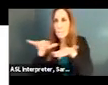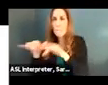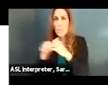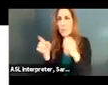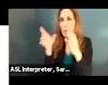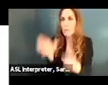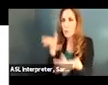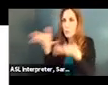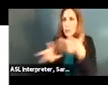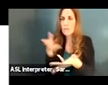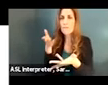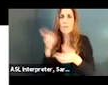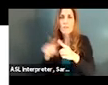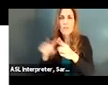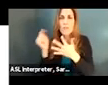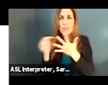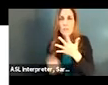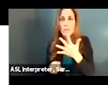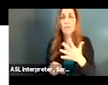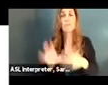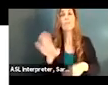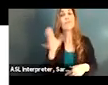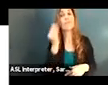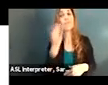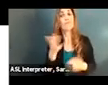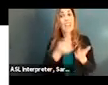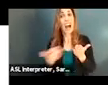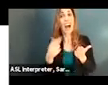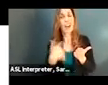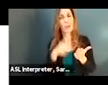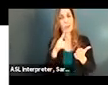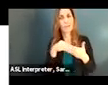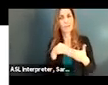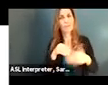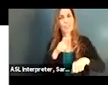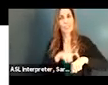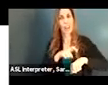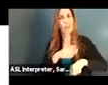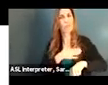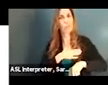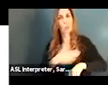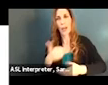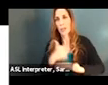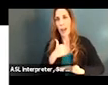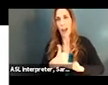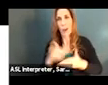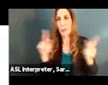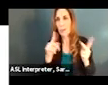where we would go through things. And frankly, you know, we are very generous with our time and always want to help folks.